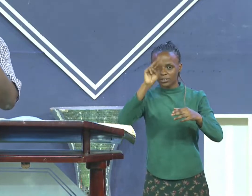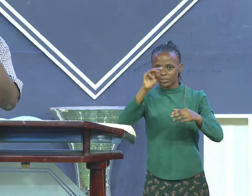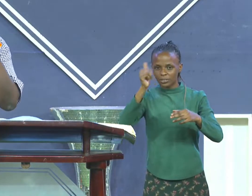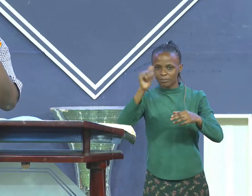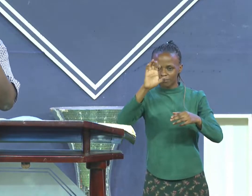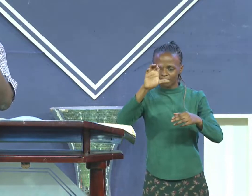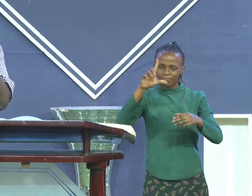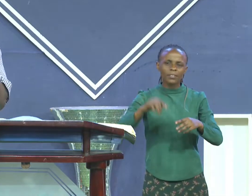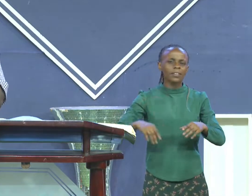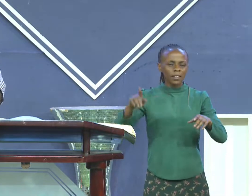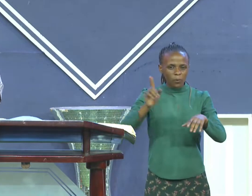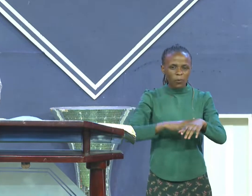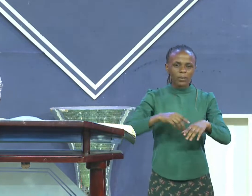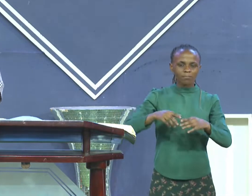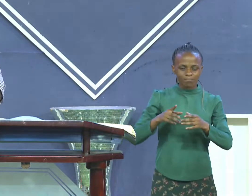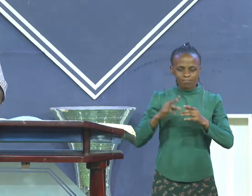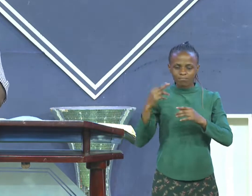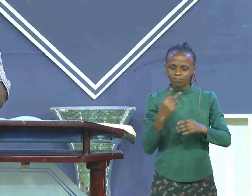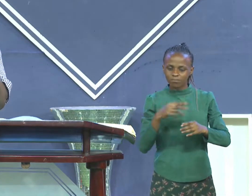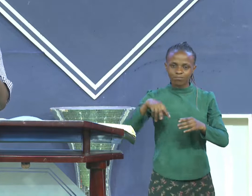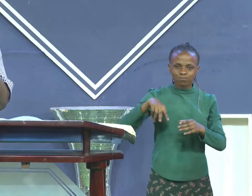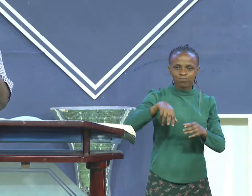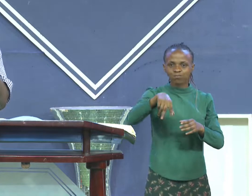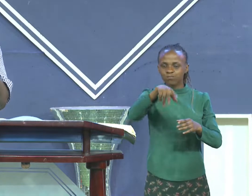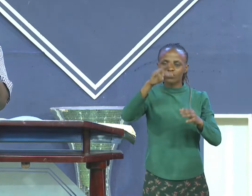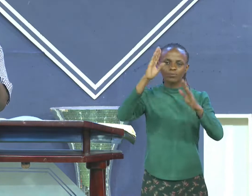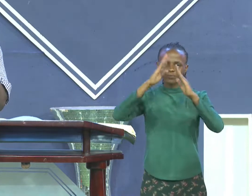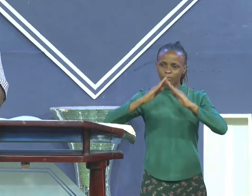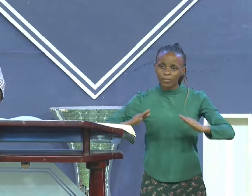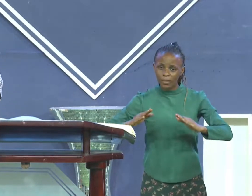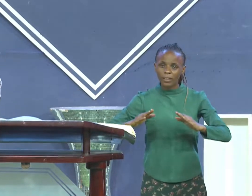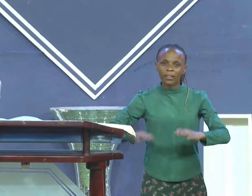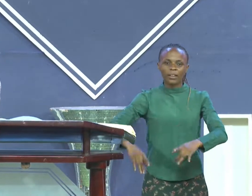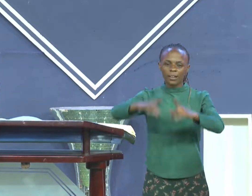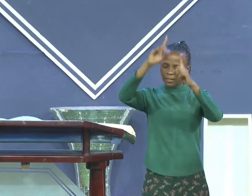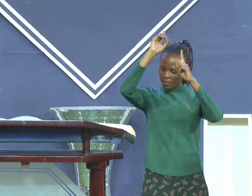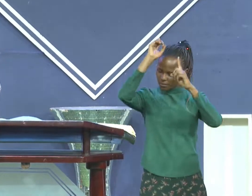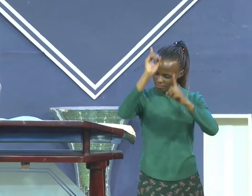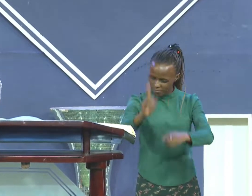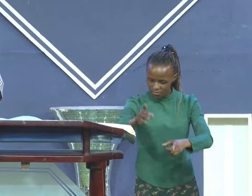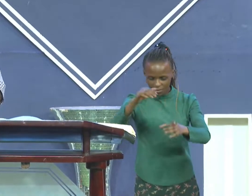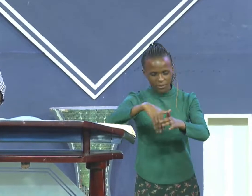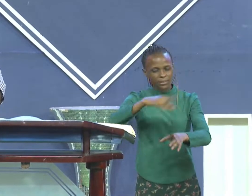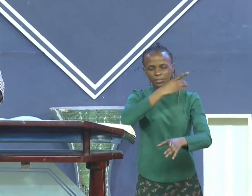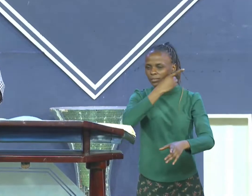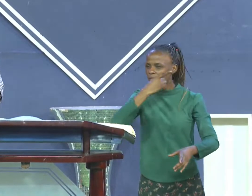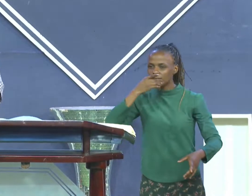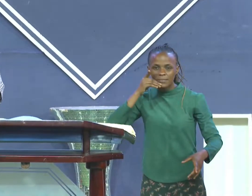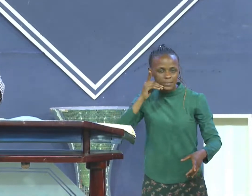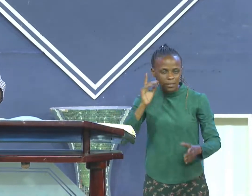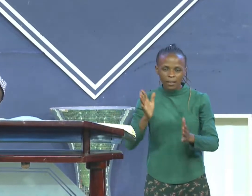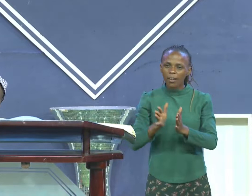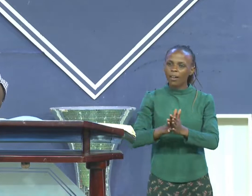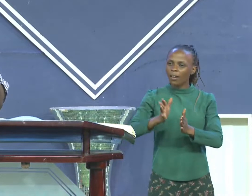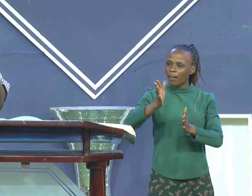Ishmael. As they went on, they reached somewhere in the wilderness and the